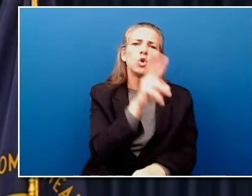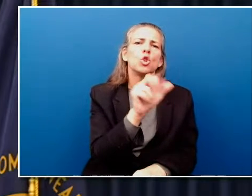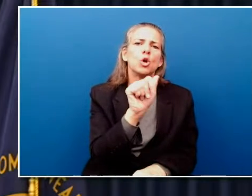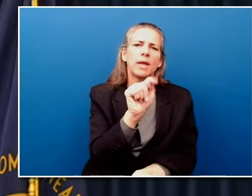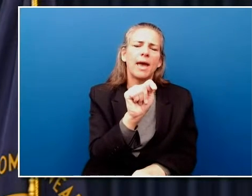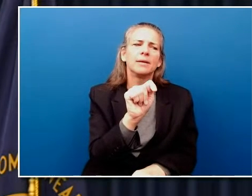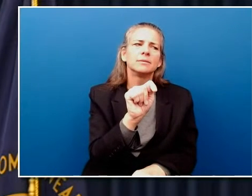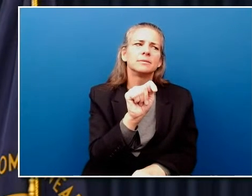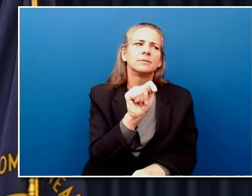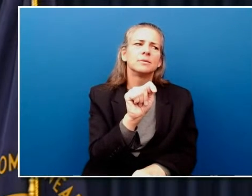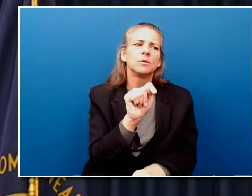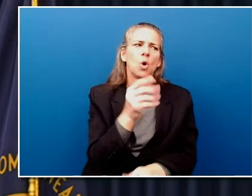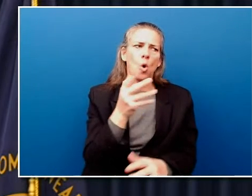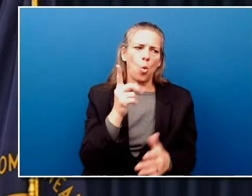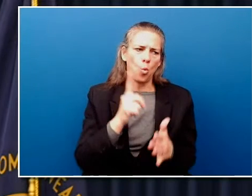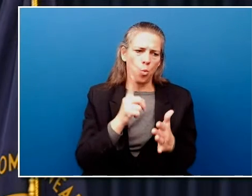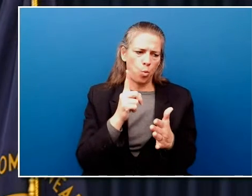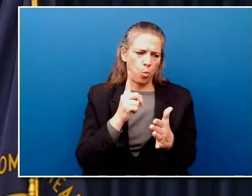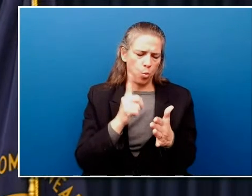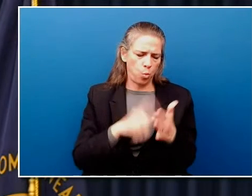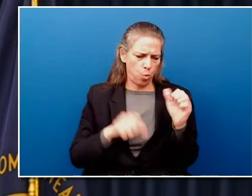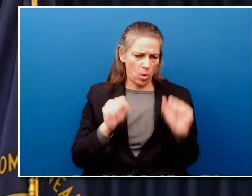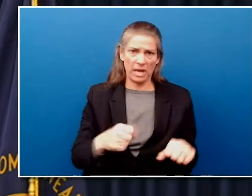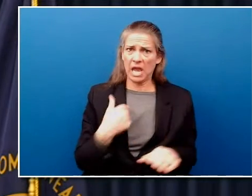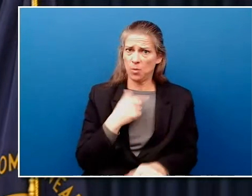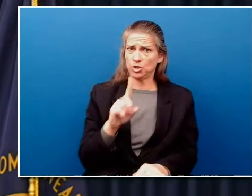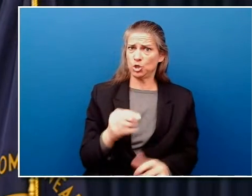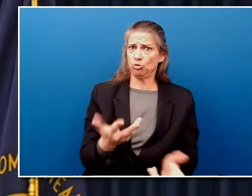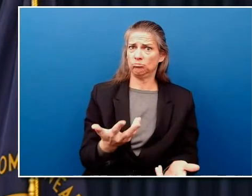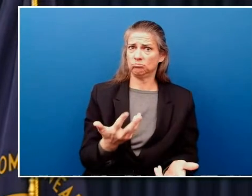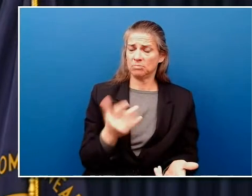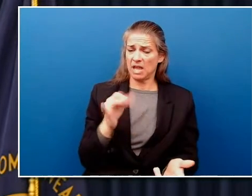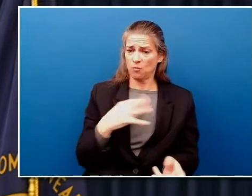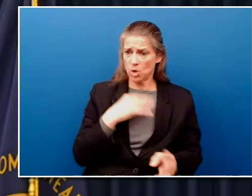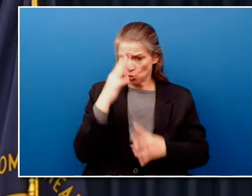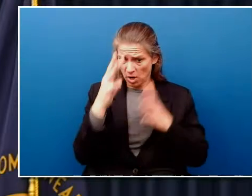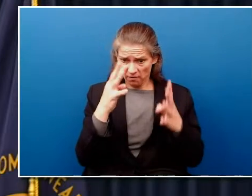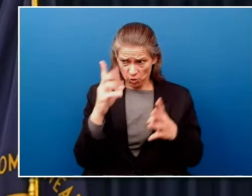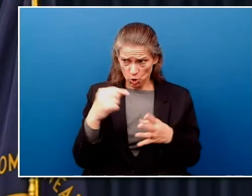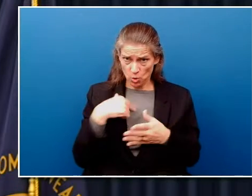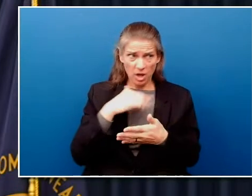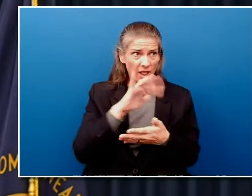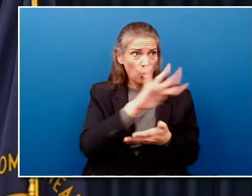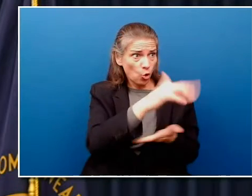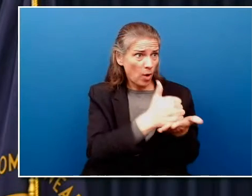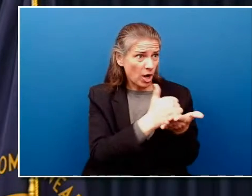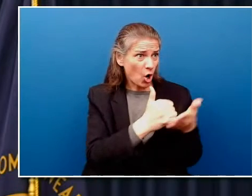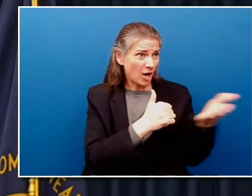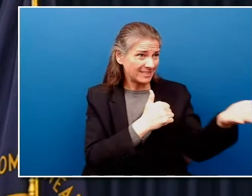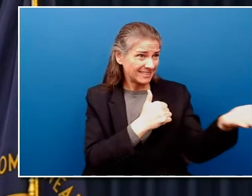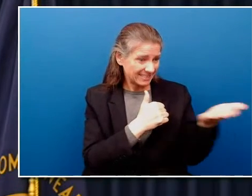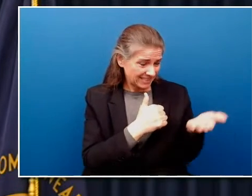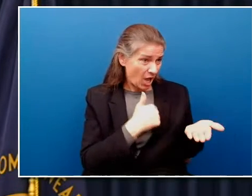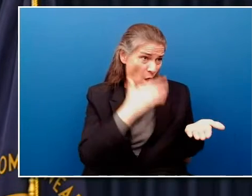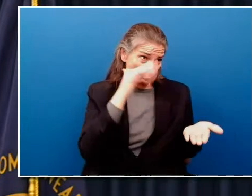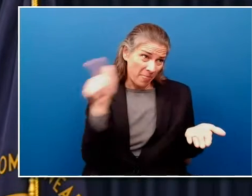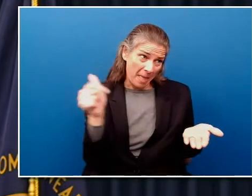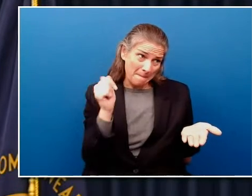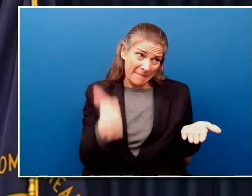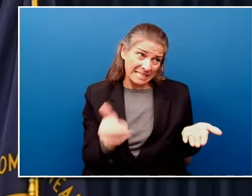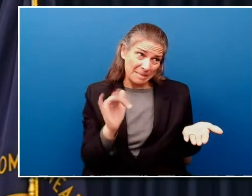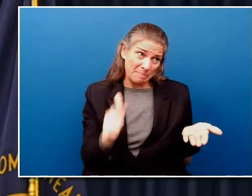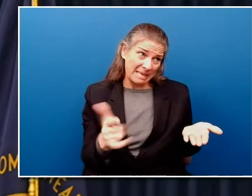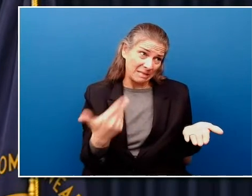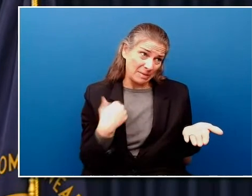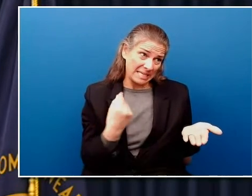is it that we could do? If we got creative, would we run their credit card and say, we hope the General Assembly passes a bill when I can get them back